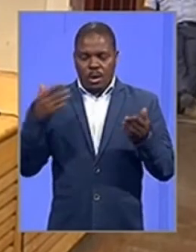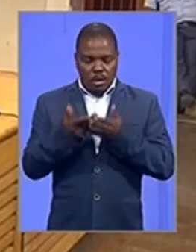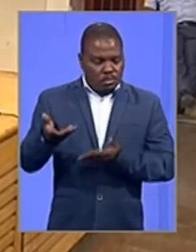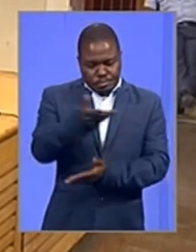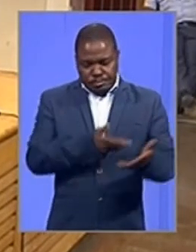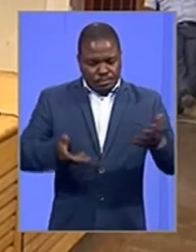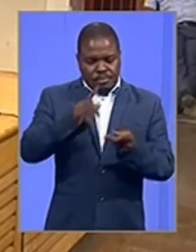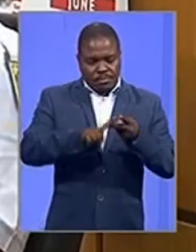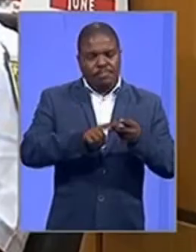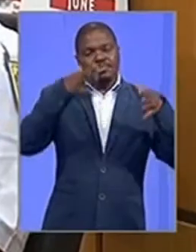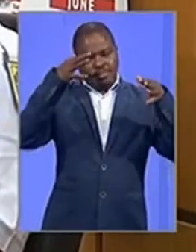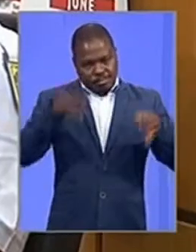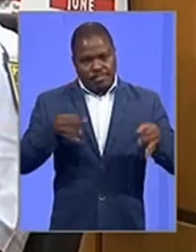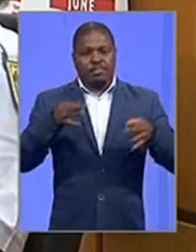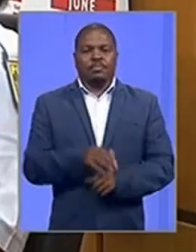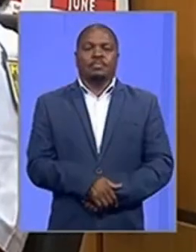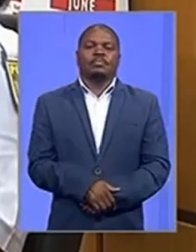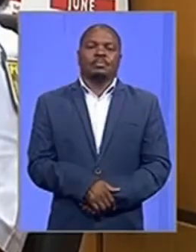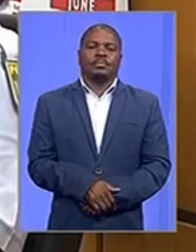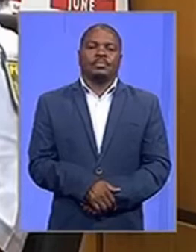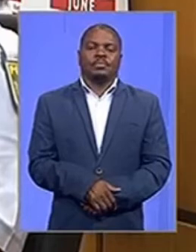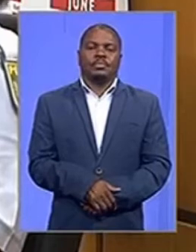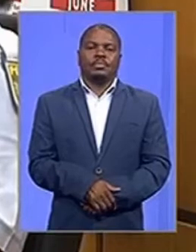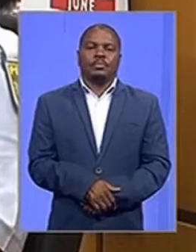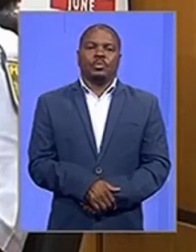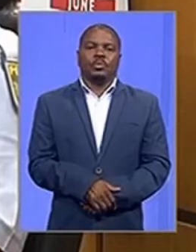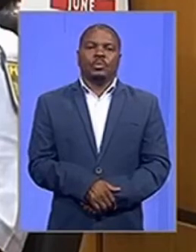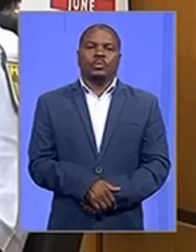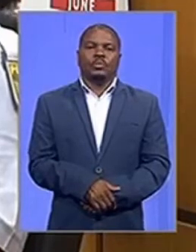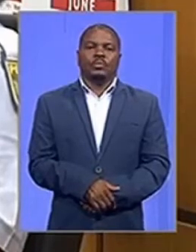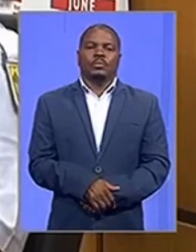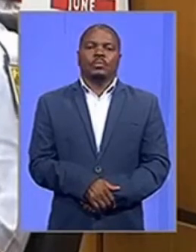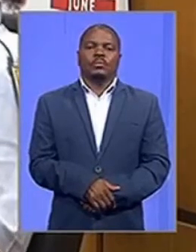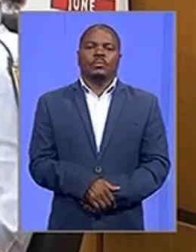dikatlholo. Offense Stimo, SABC News, Siyabuswa.